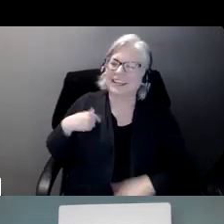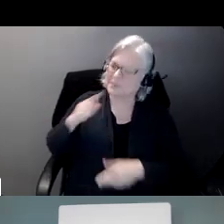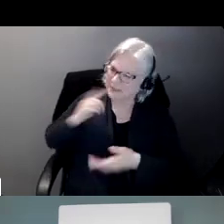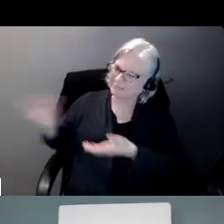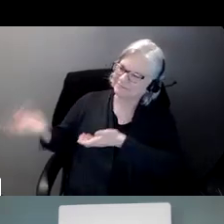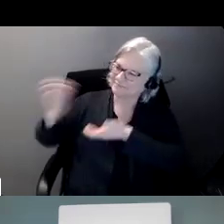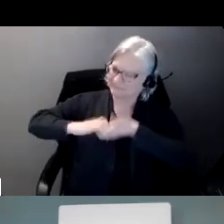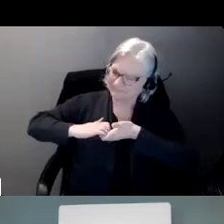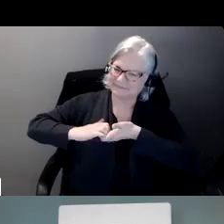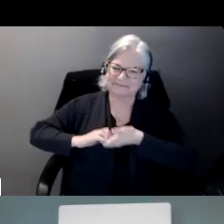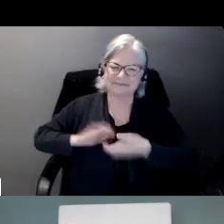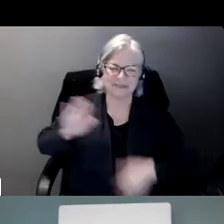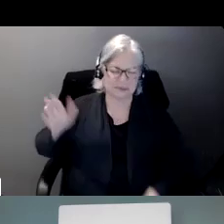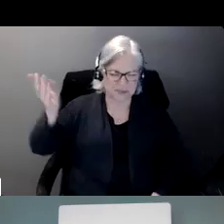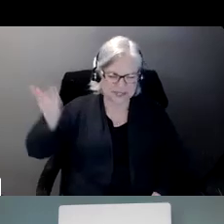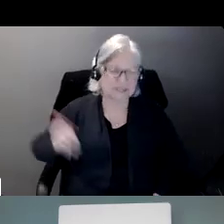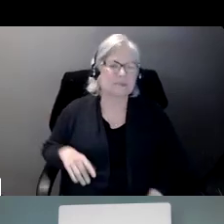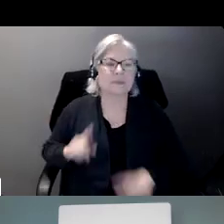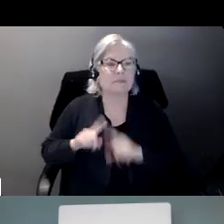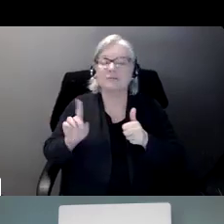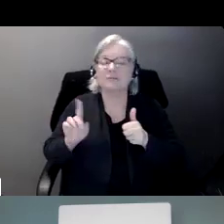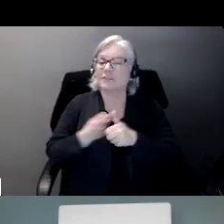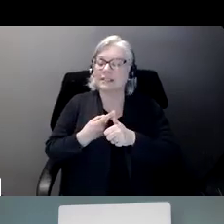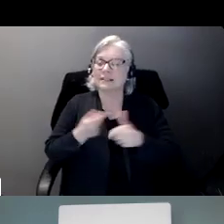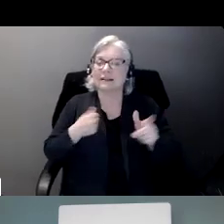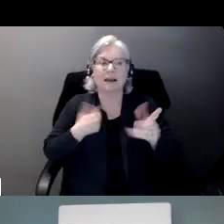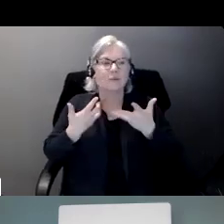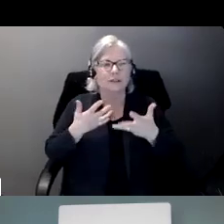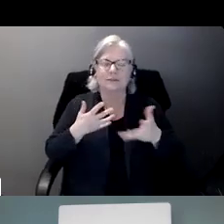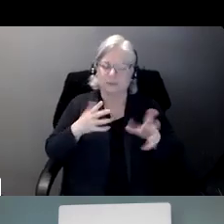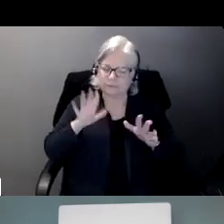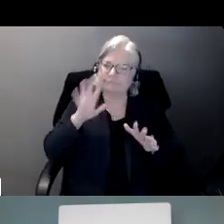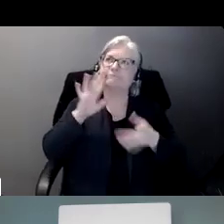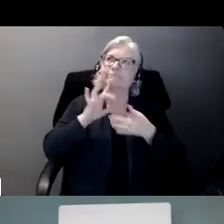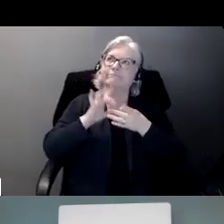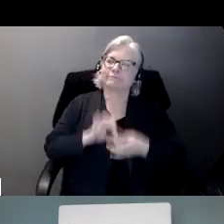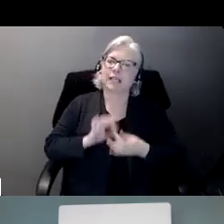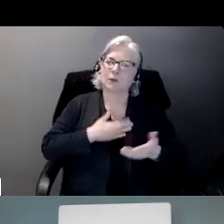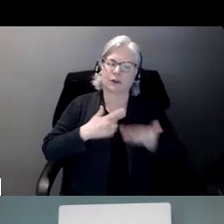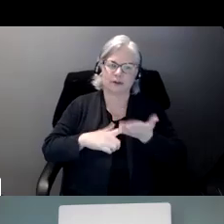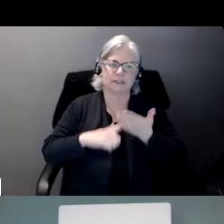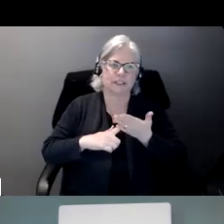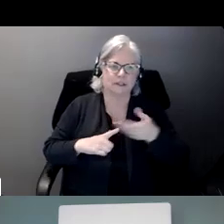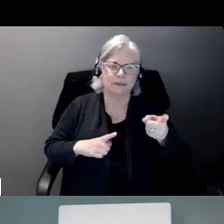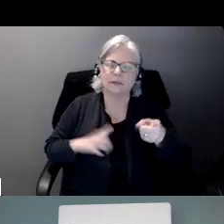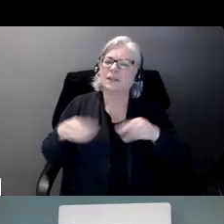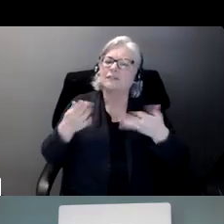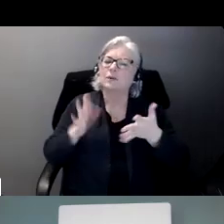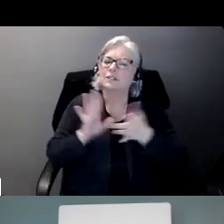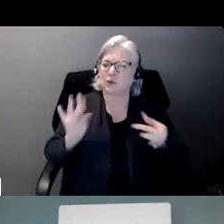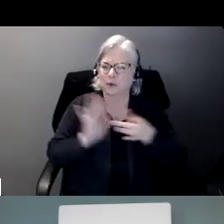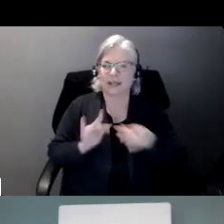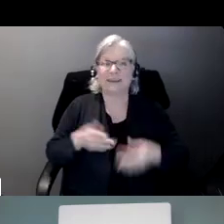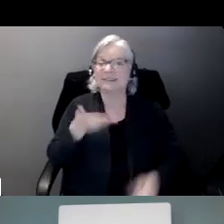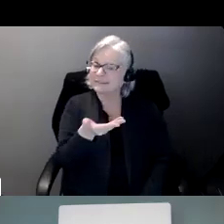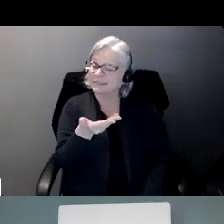last presentation. But first, I wanted to root our conversation in a story. This is